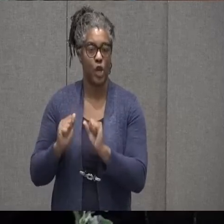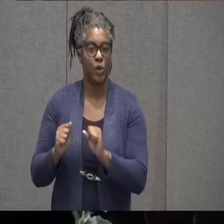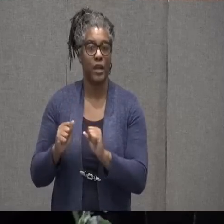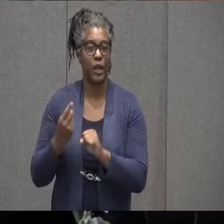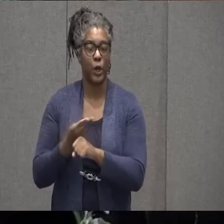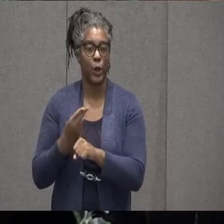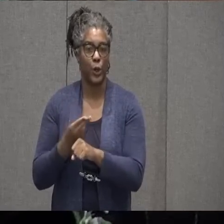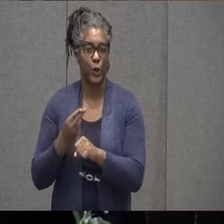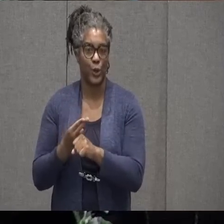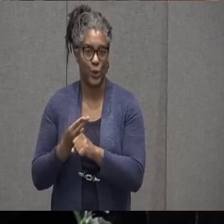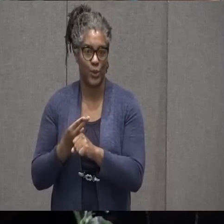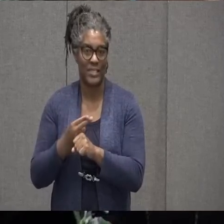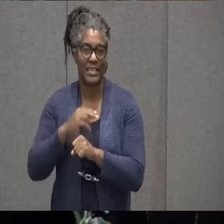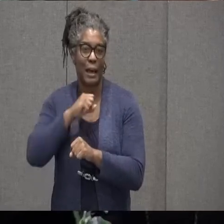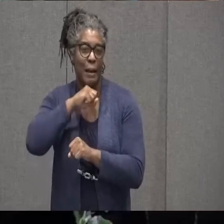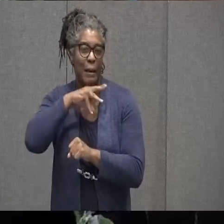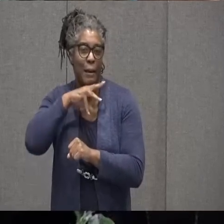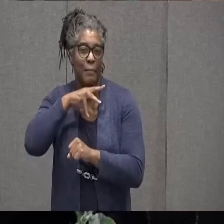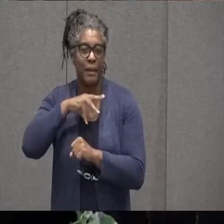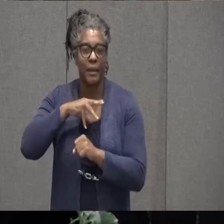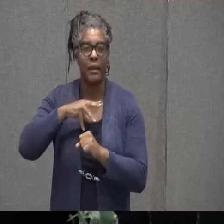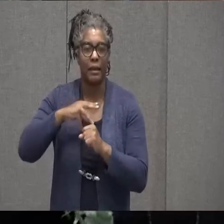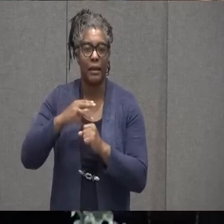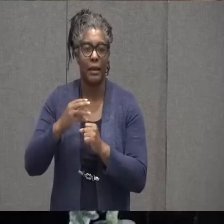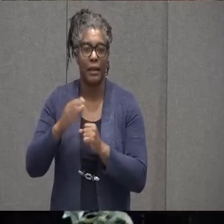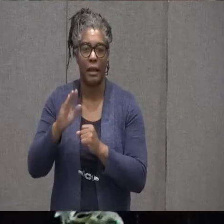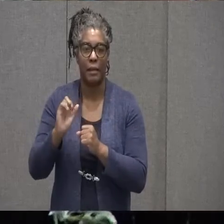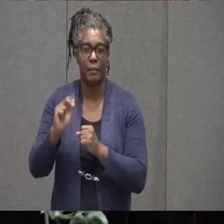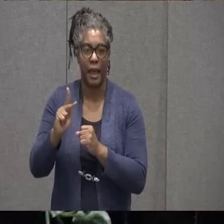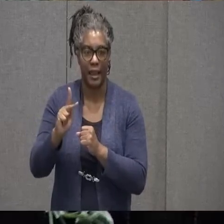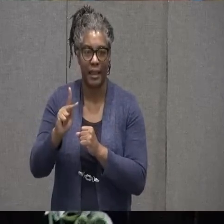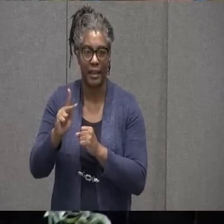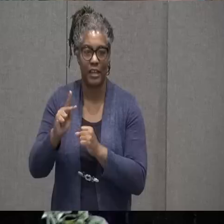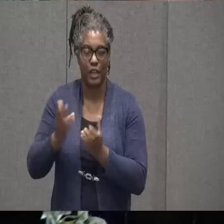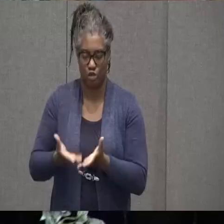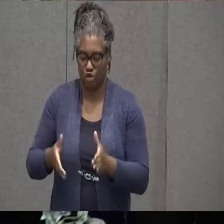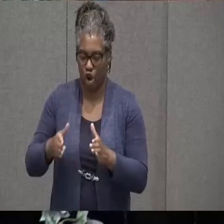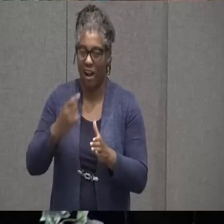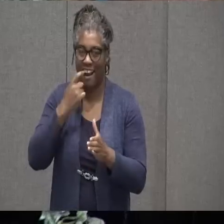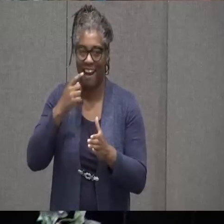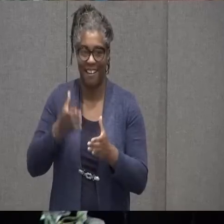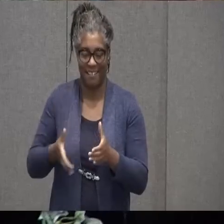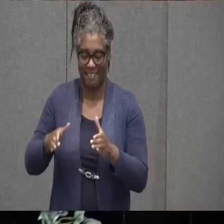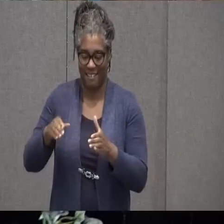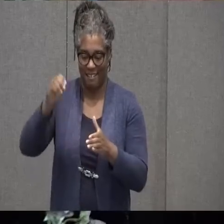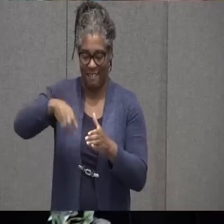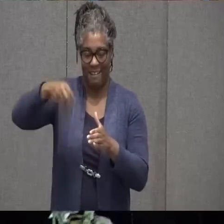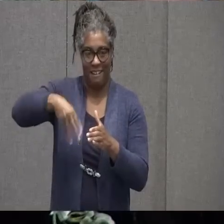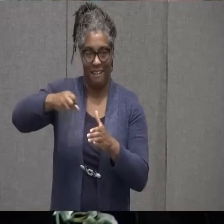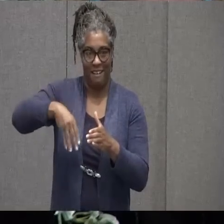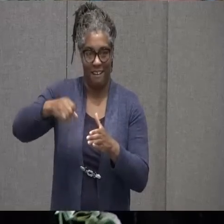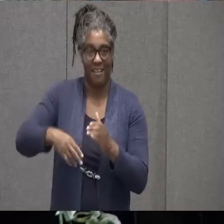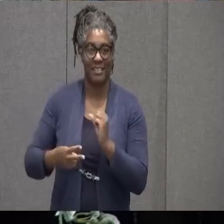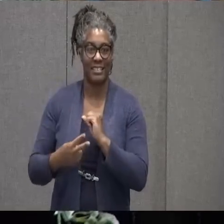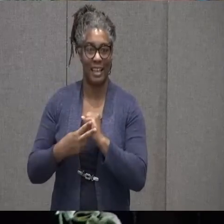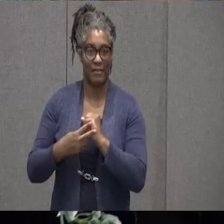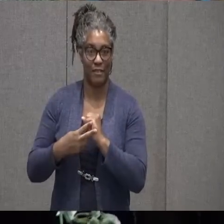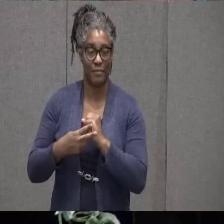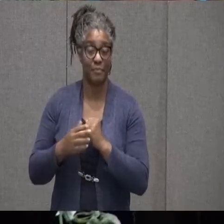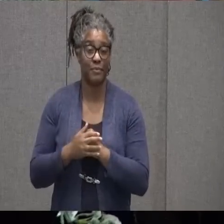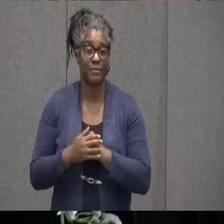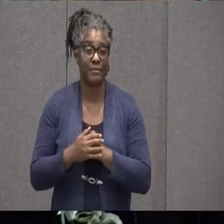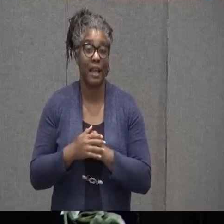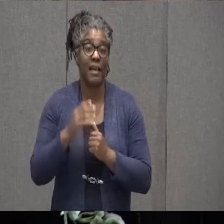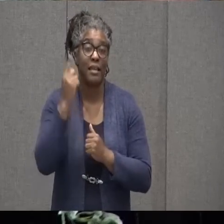jar. A bank is another place to save your money. And if you think back to last week when we